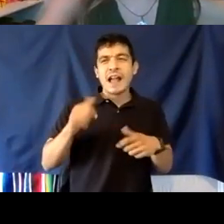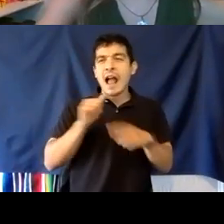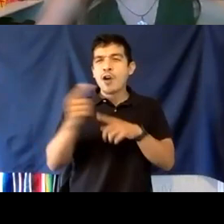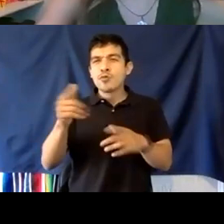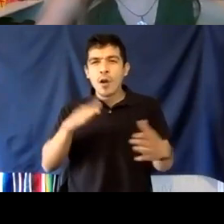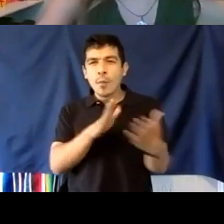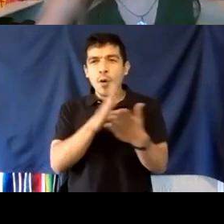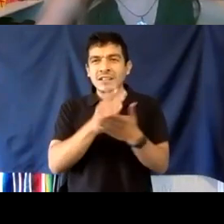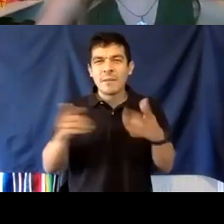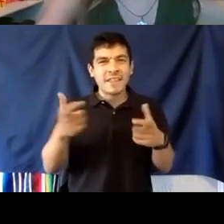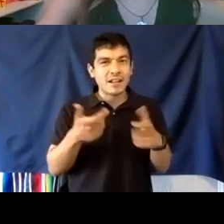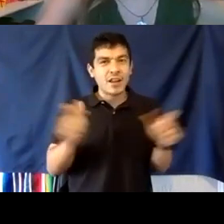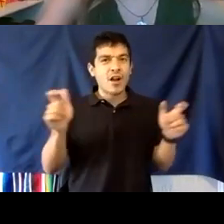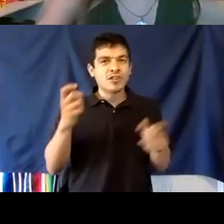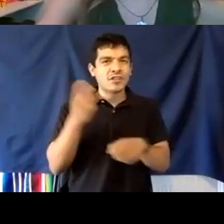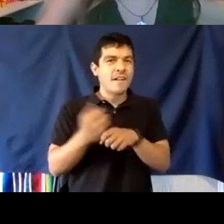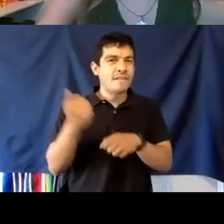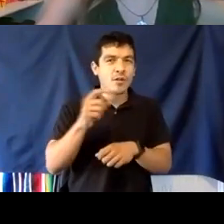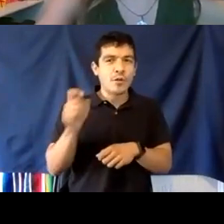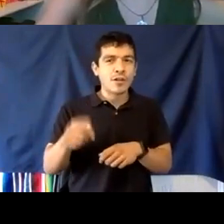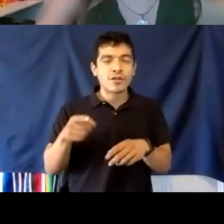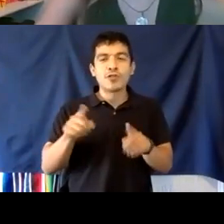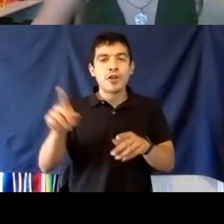research in the process of doing this study?